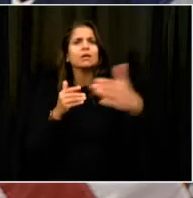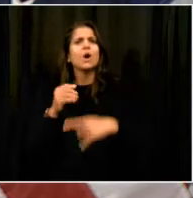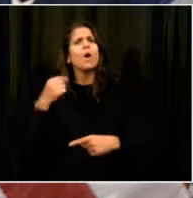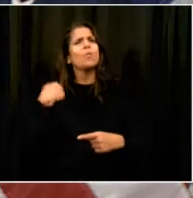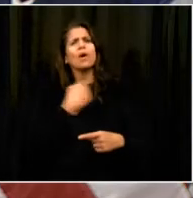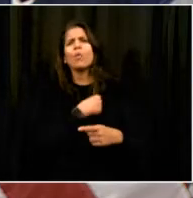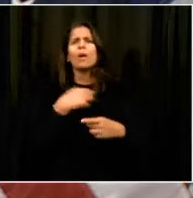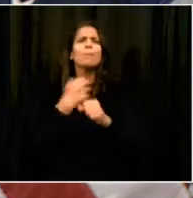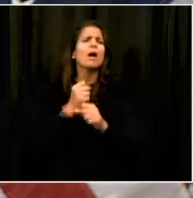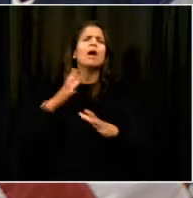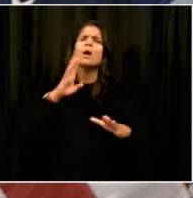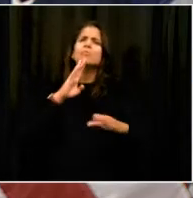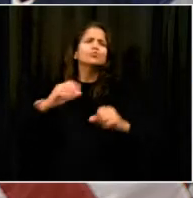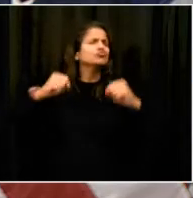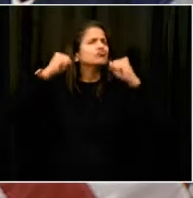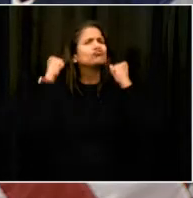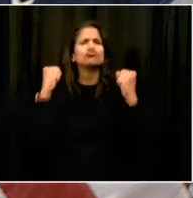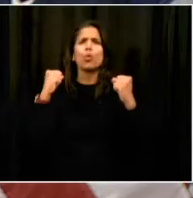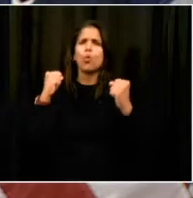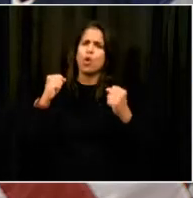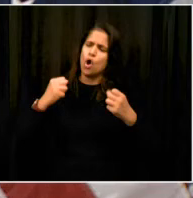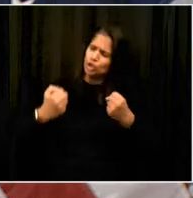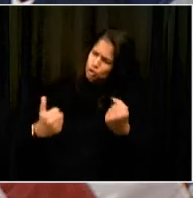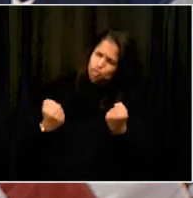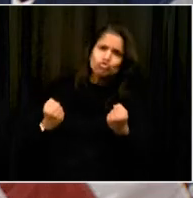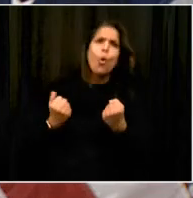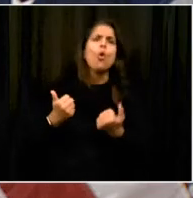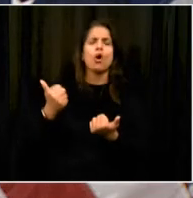feel invested in getting through these weeks ahead and